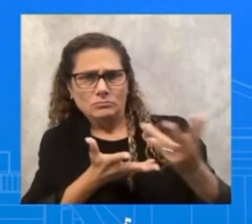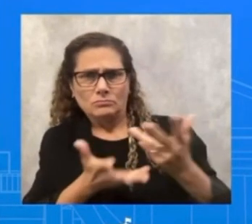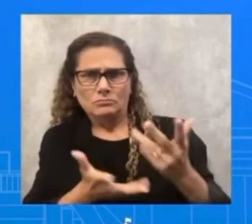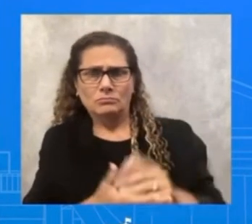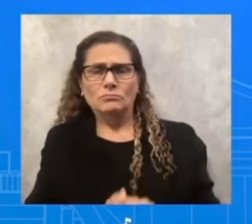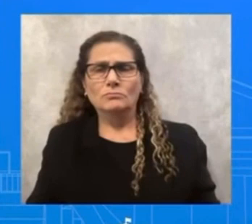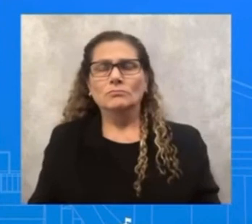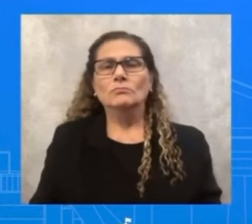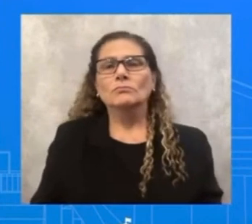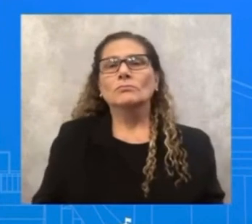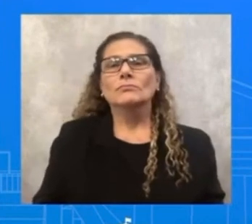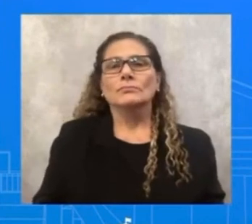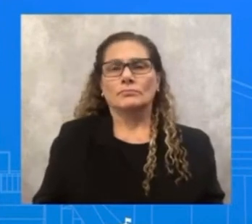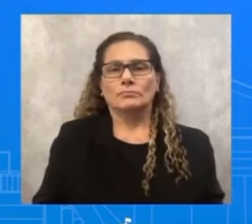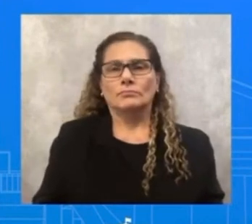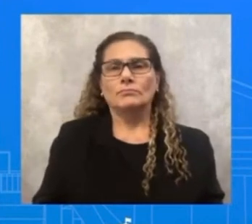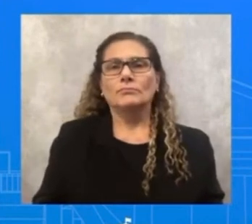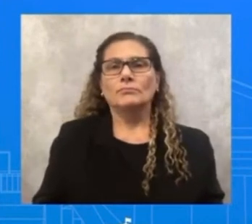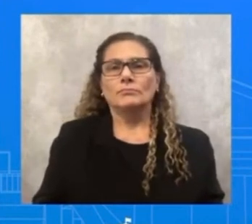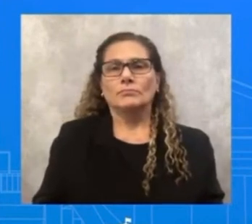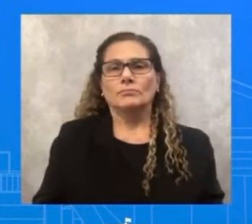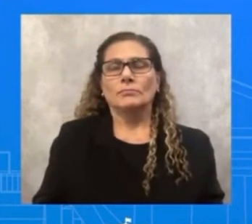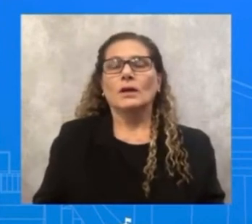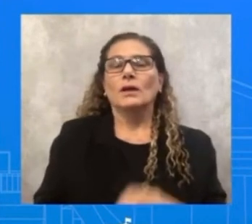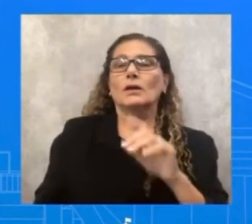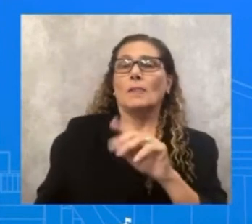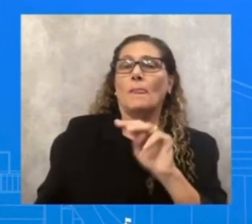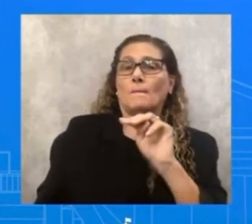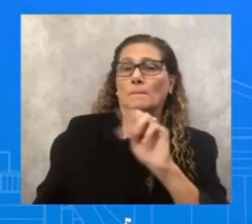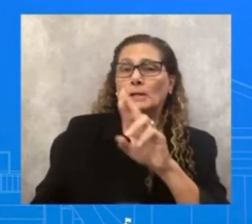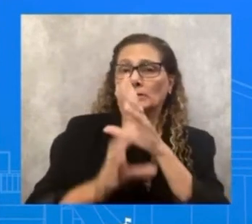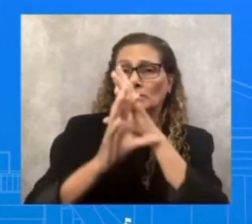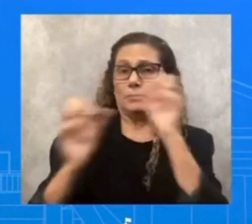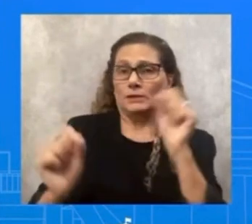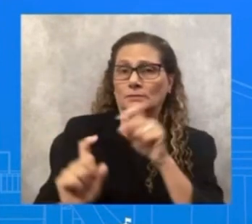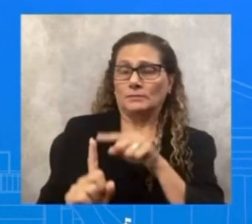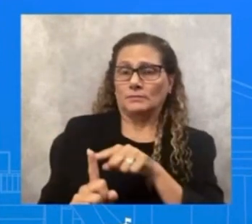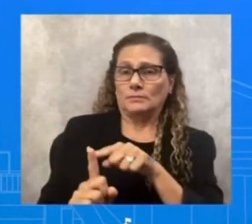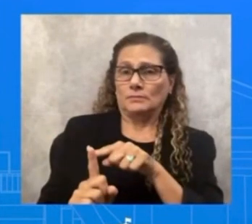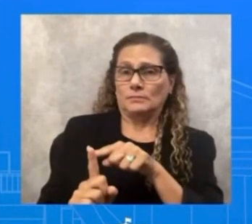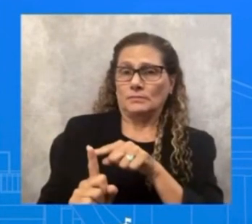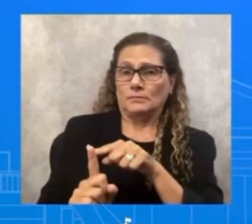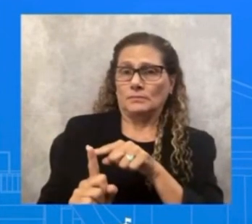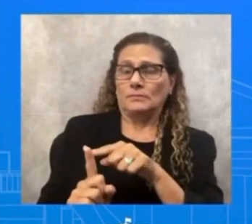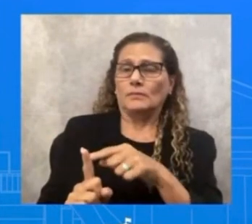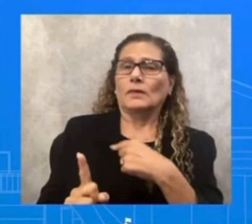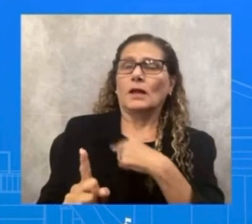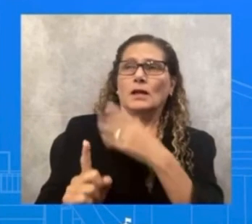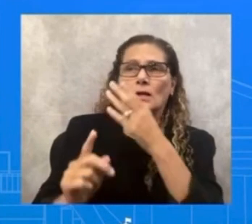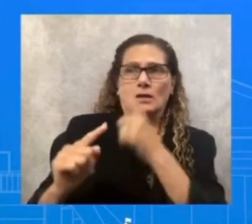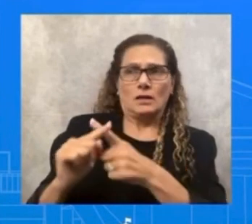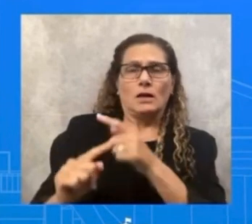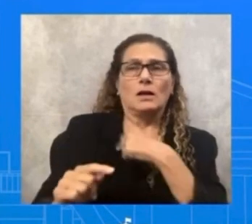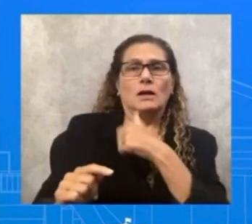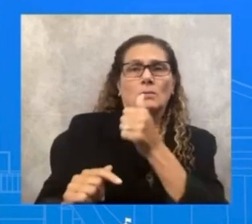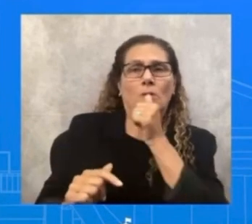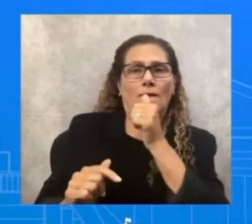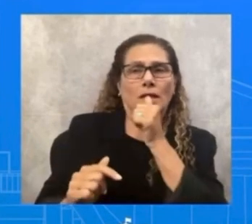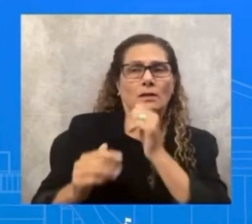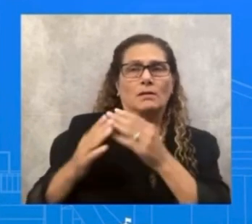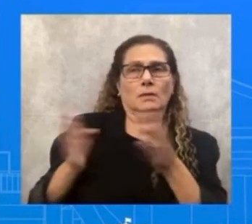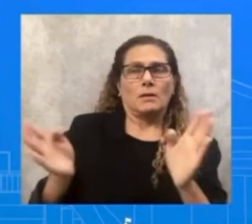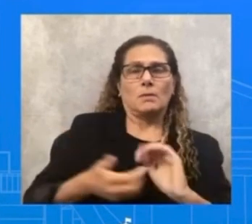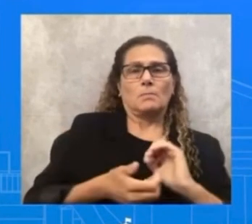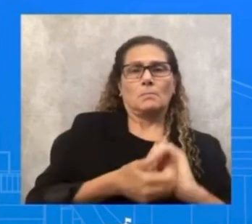Mr. Podesta, I wanted to return to the issue of public-private partnerships. During the Obama administration, of course, then